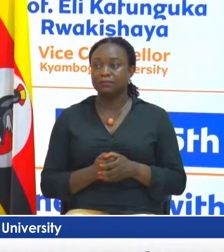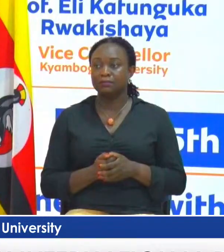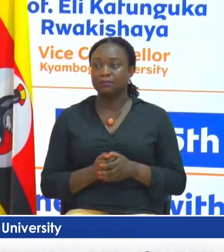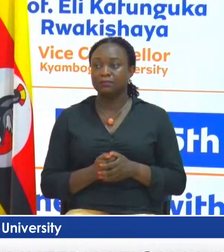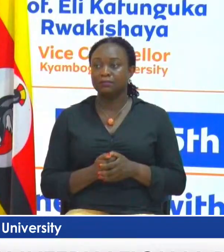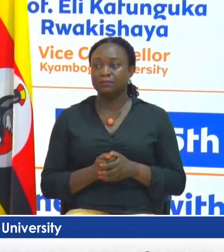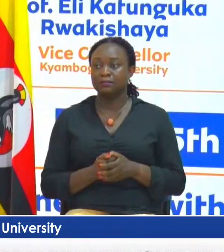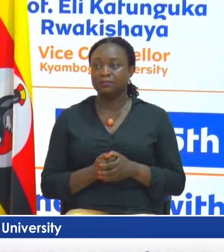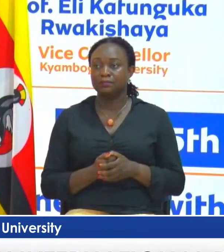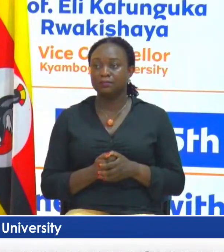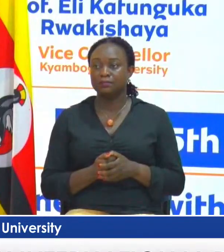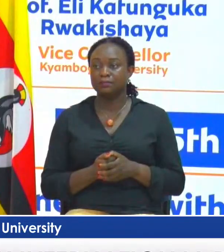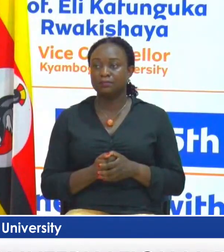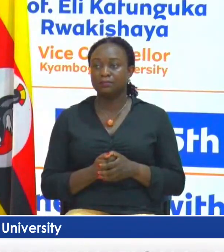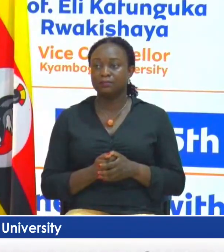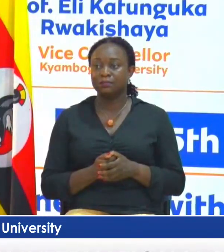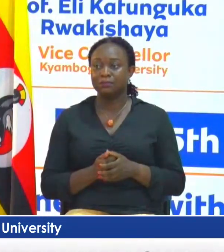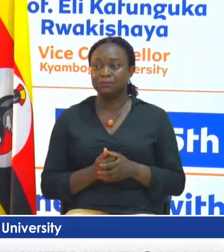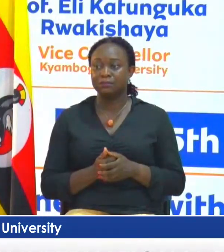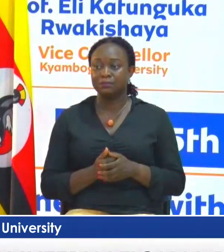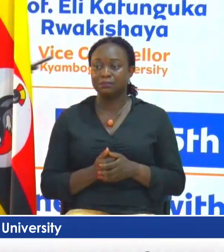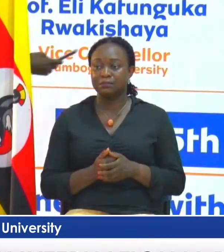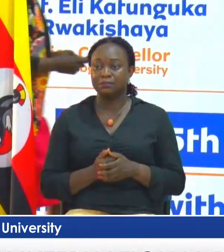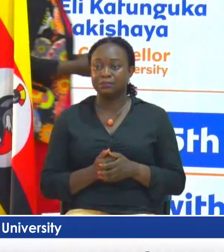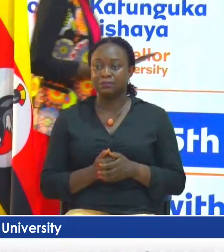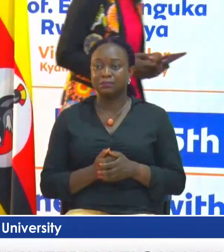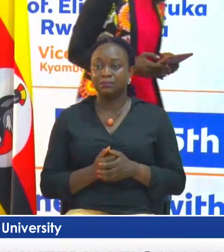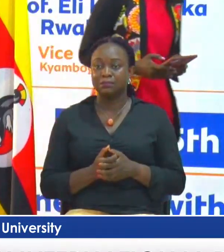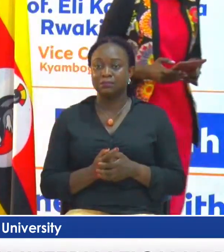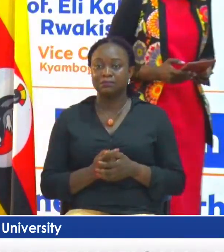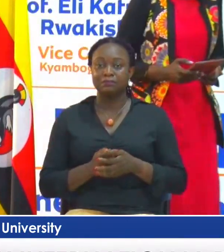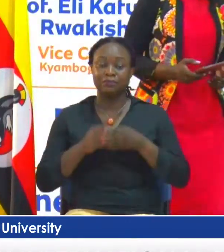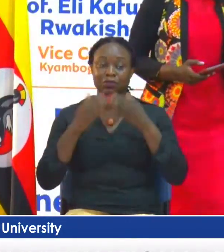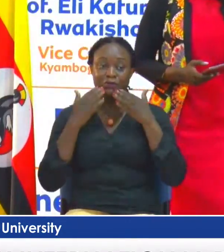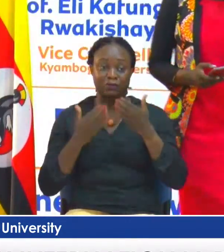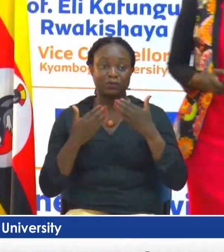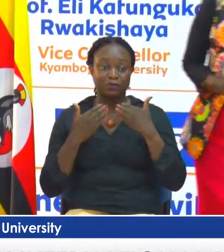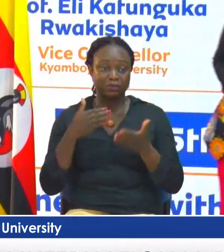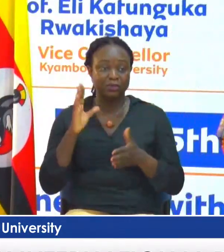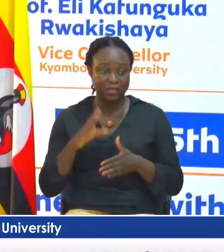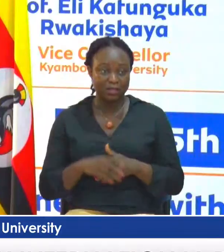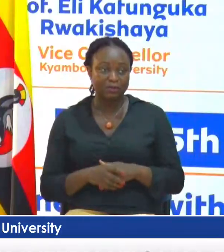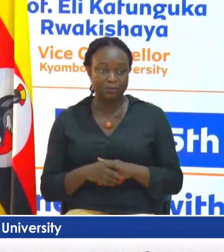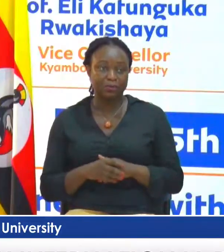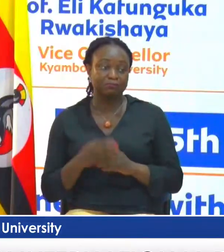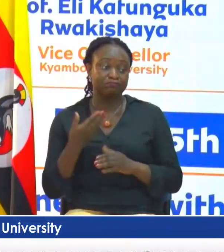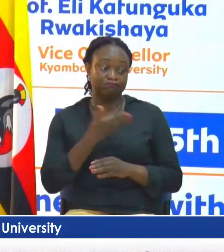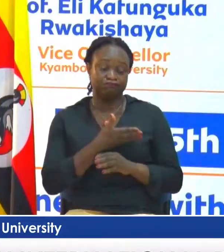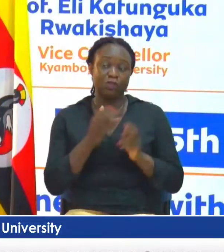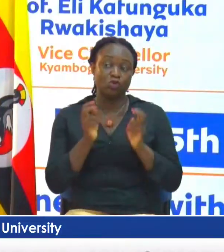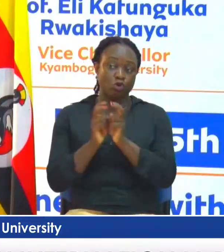Yeah, I started from. Thank you very much, the event coordinator.